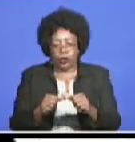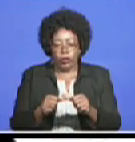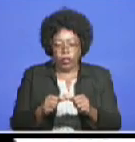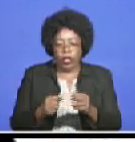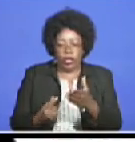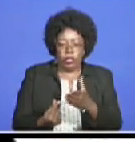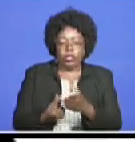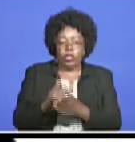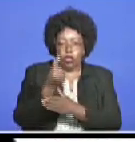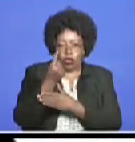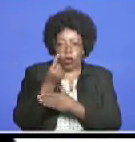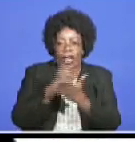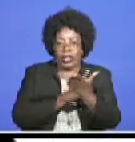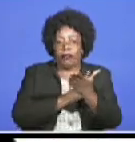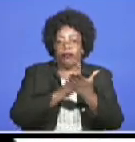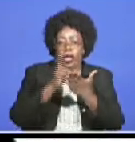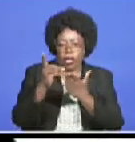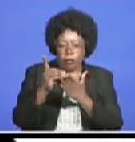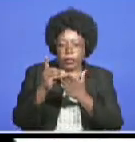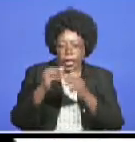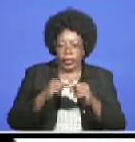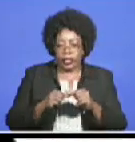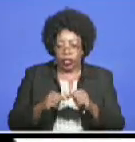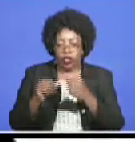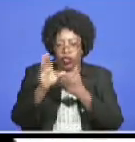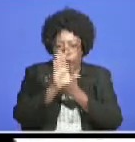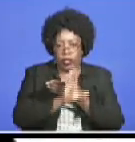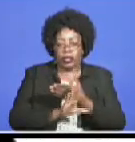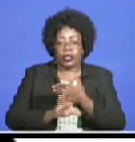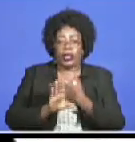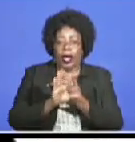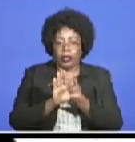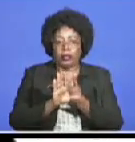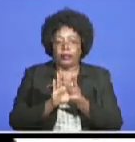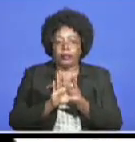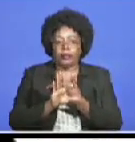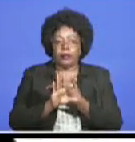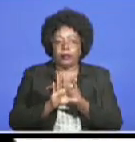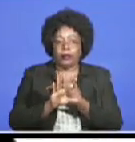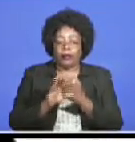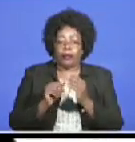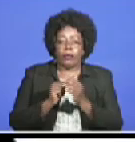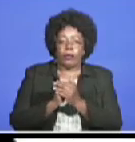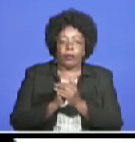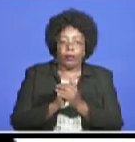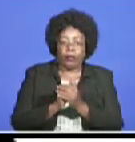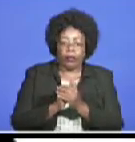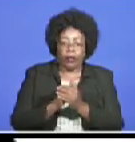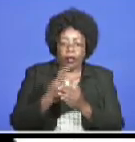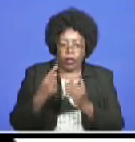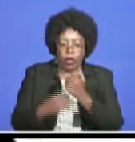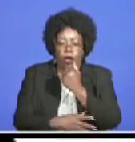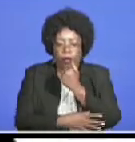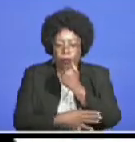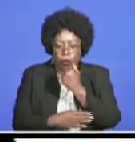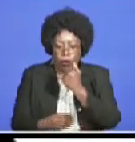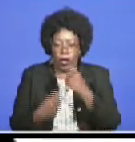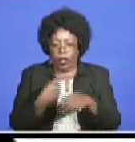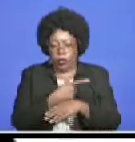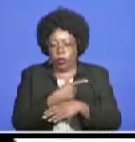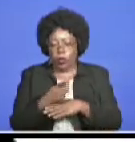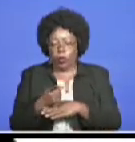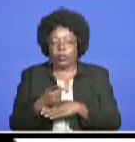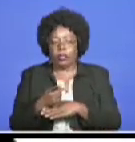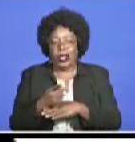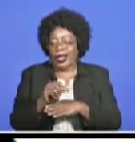and growth and development, and that we continue to protect the marginalized and the poor? That is priority. We must not,